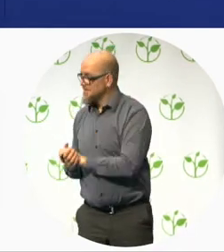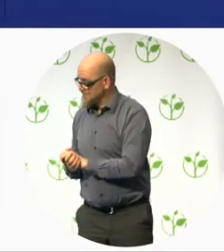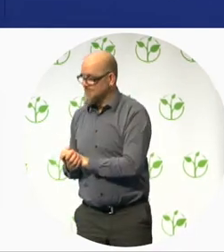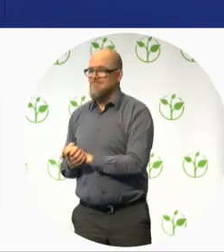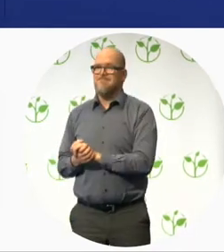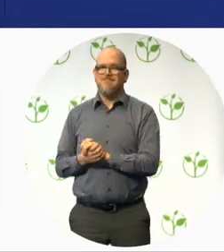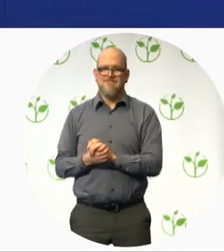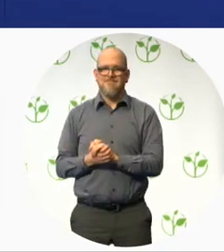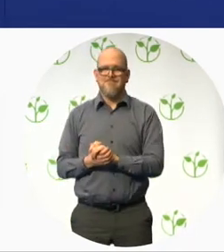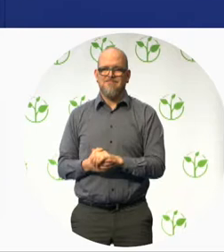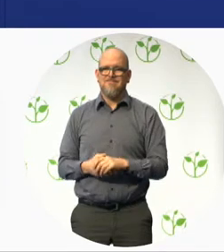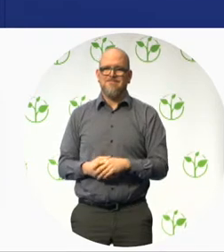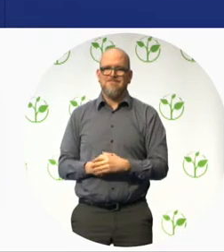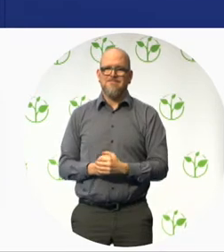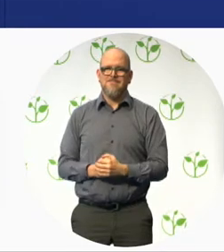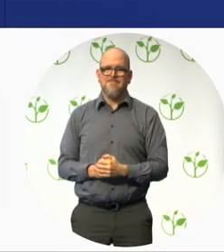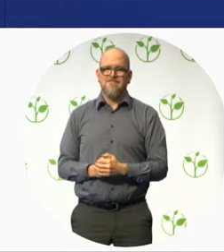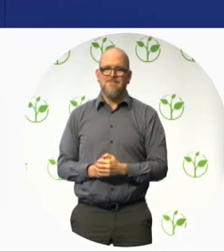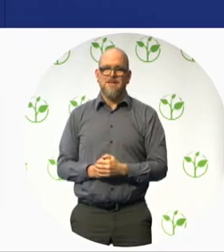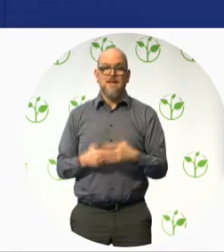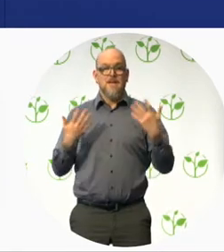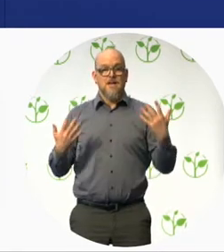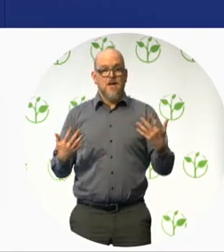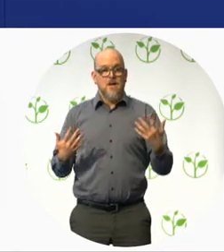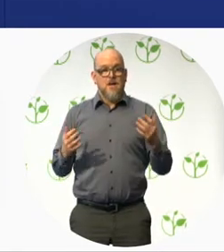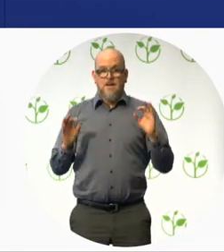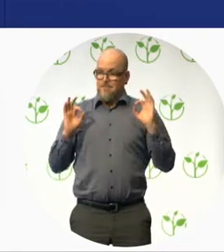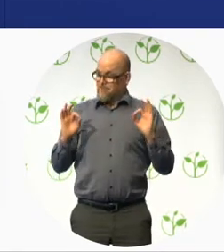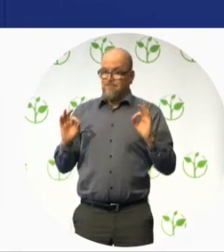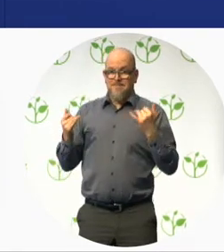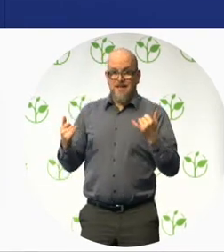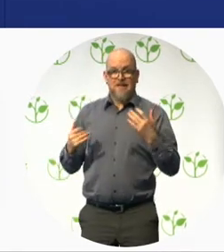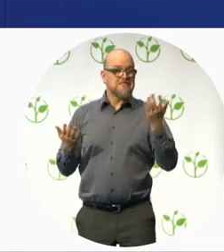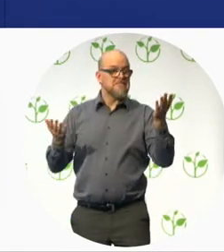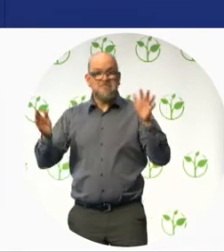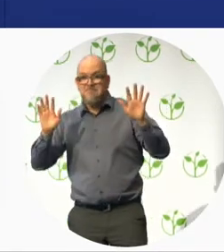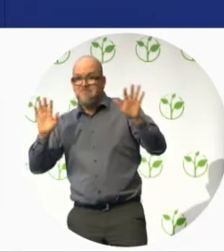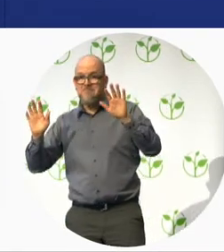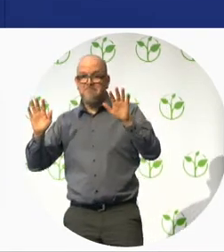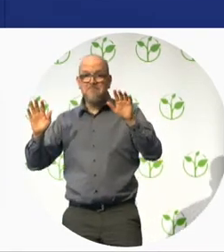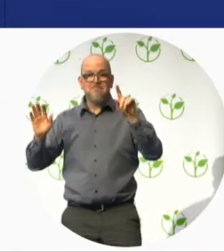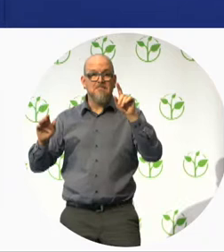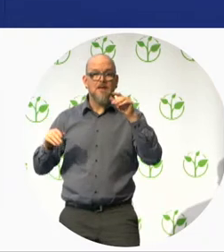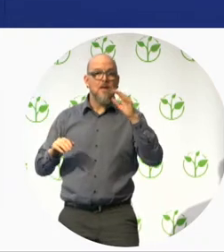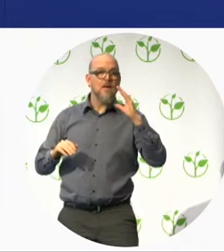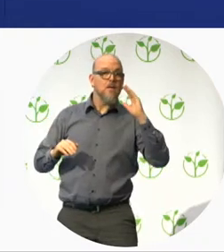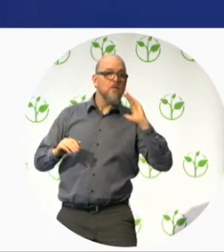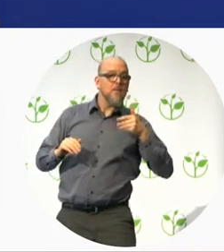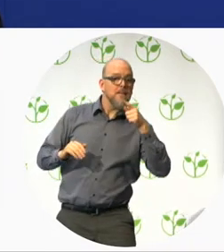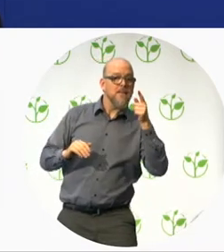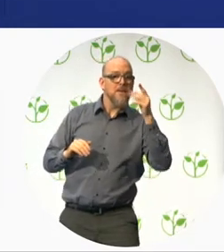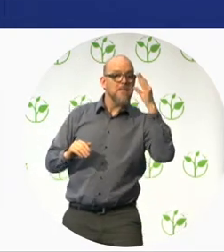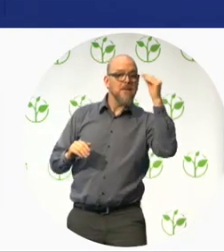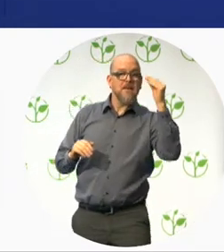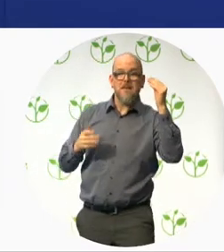So, I am sure, ladies and gentlemen, that the commitment and the passion that you've just heard from these seven presentations